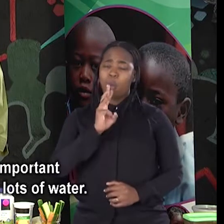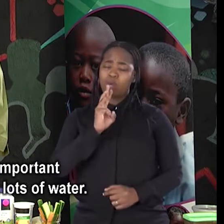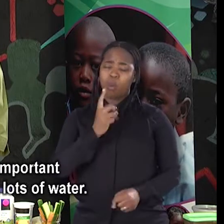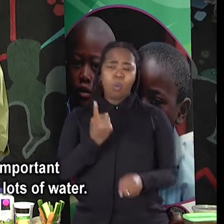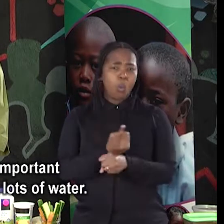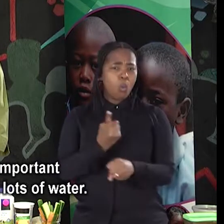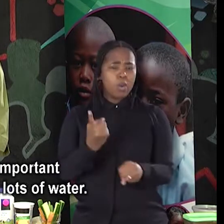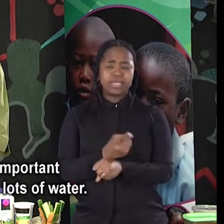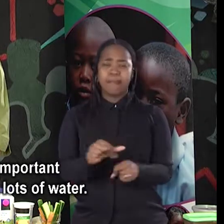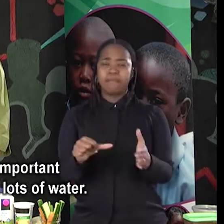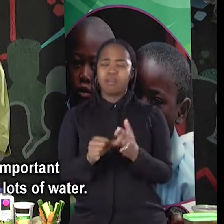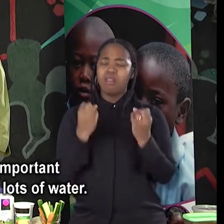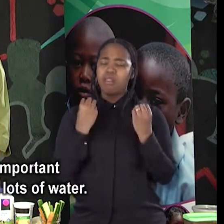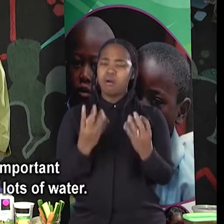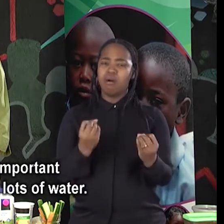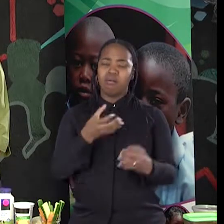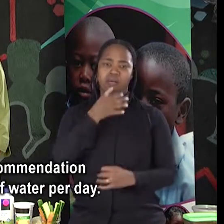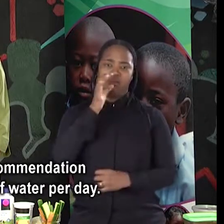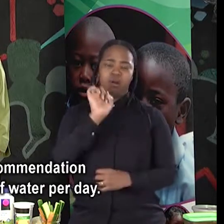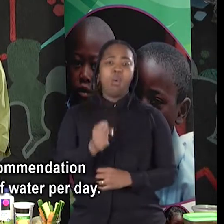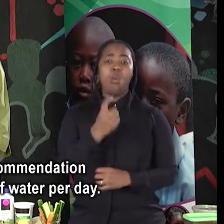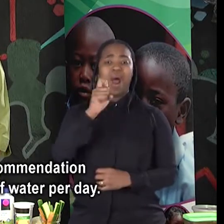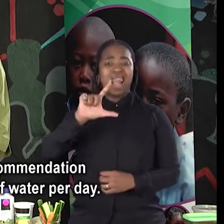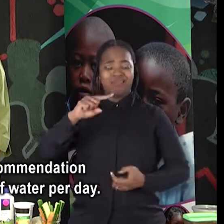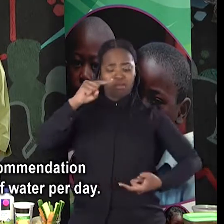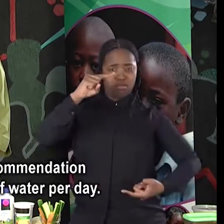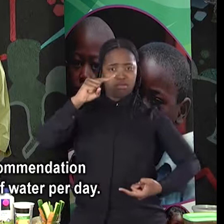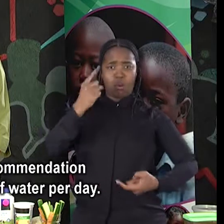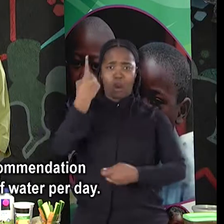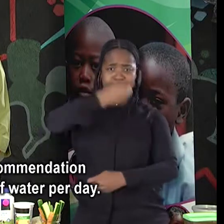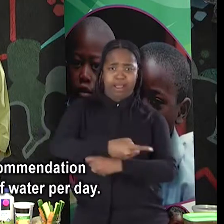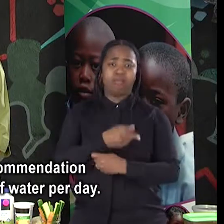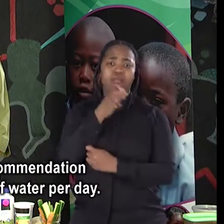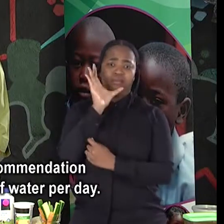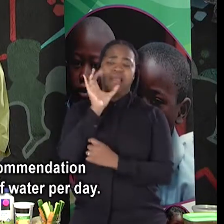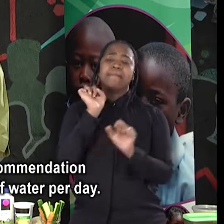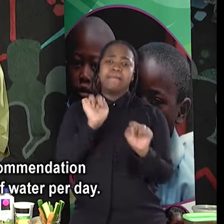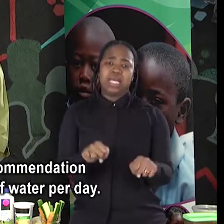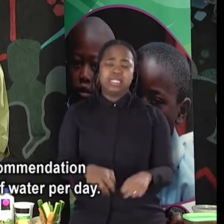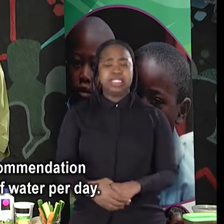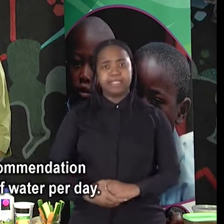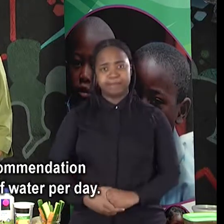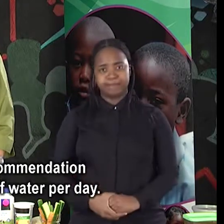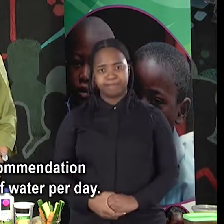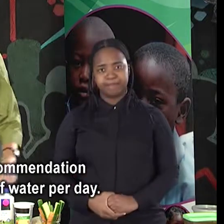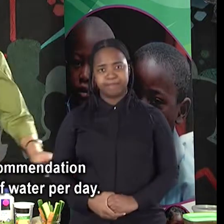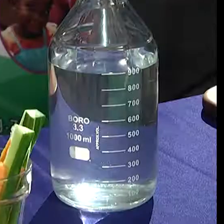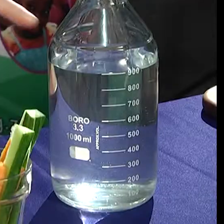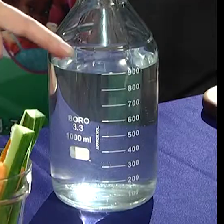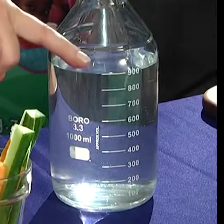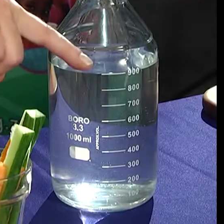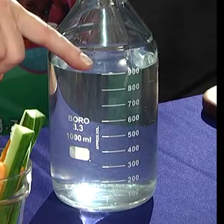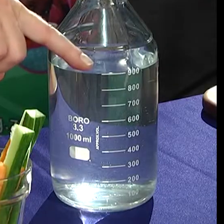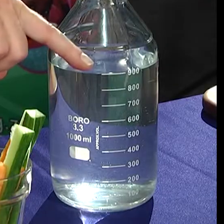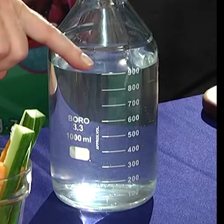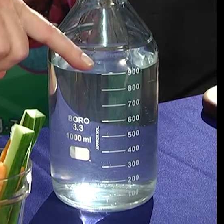Remember to drink lots and lots of water The recommendation is at least one liter of water per day day Come